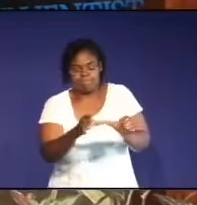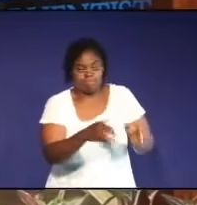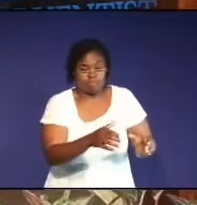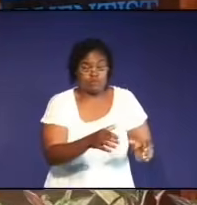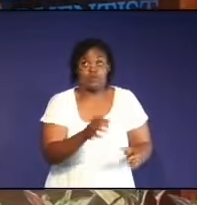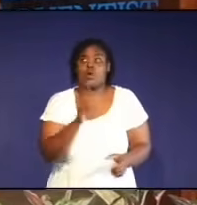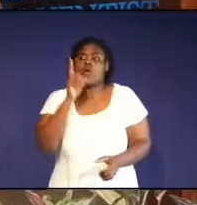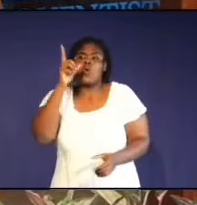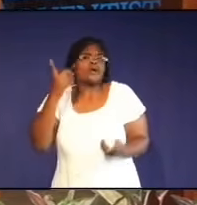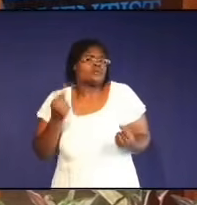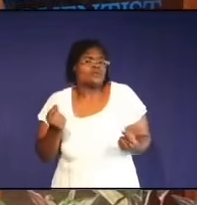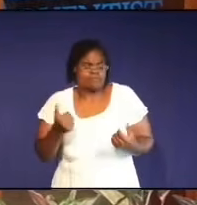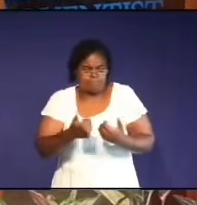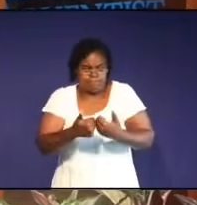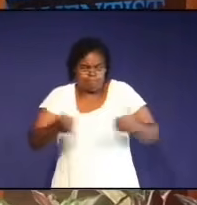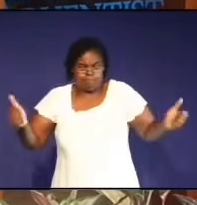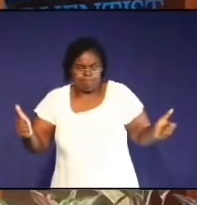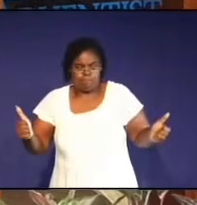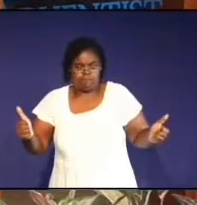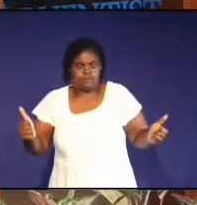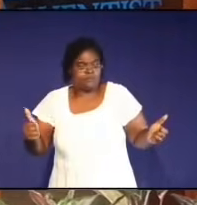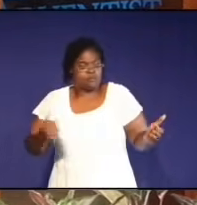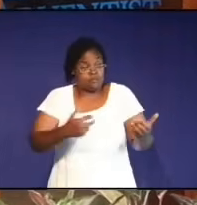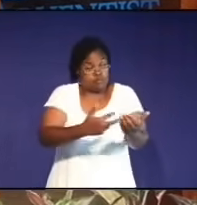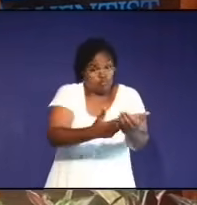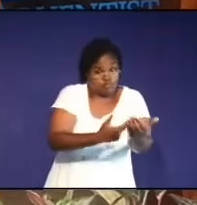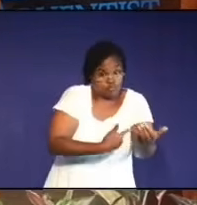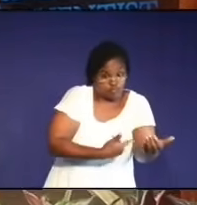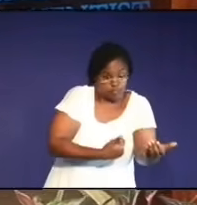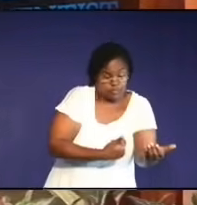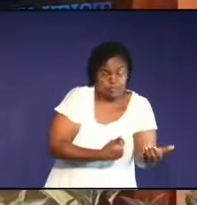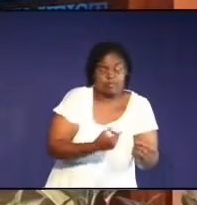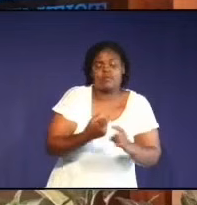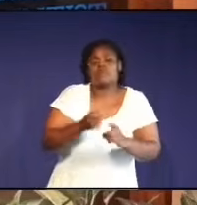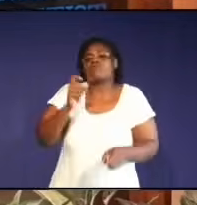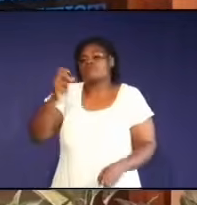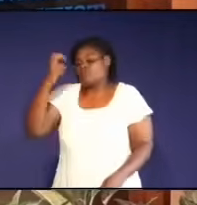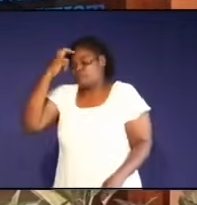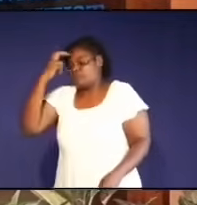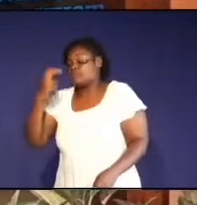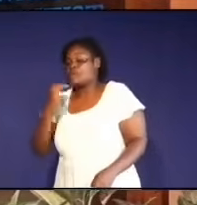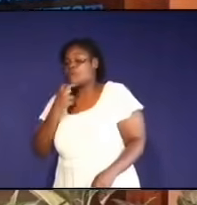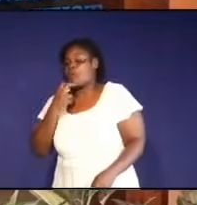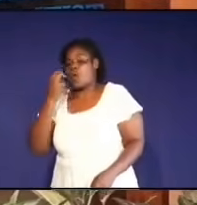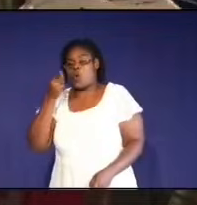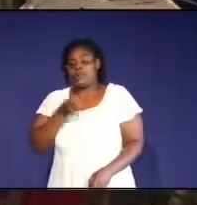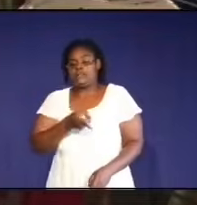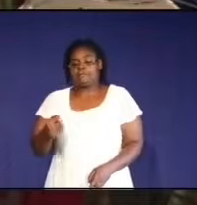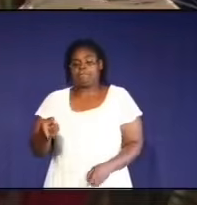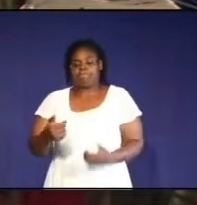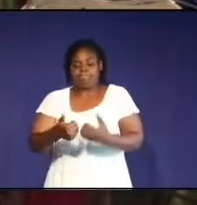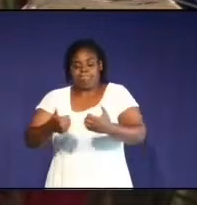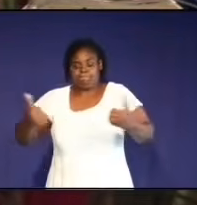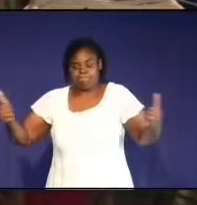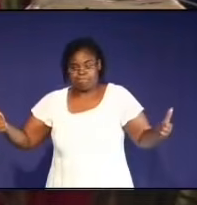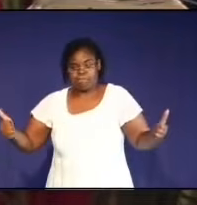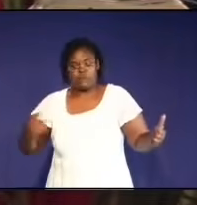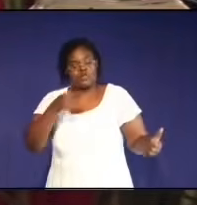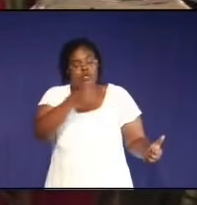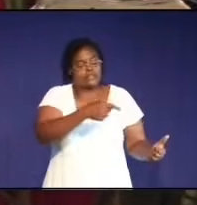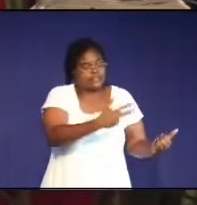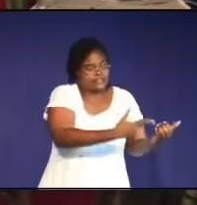the sheep from the goat. In the issue of this prophecy of divine